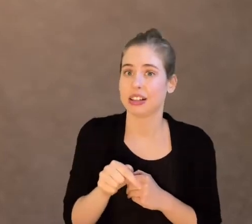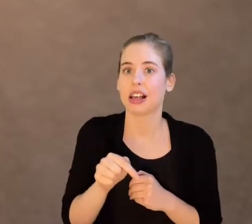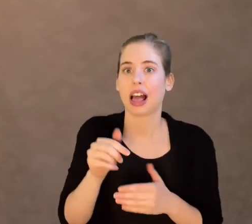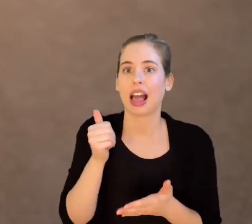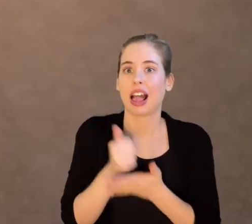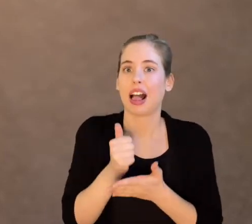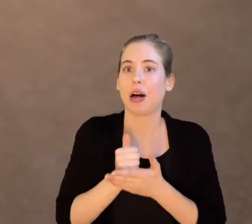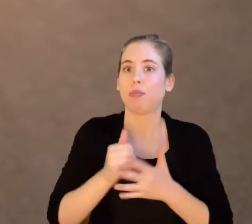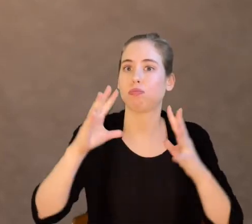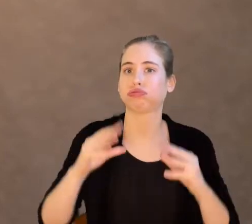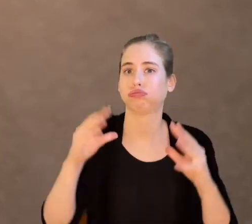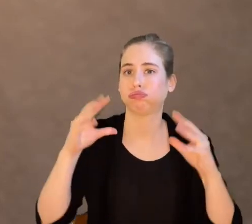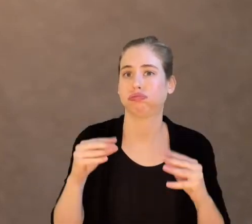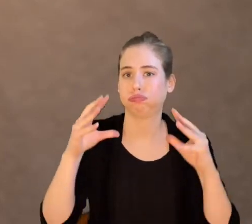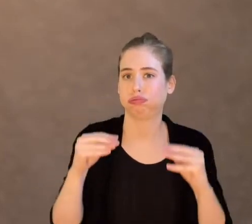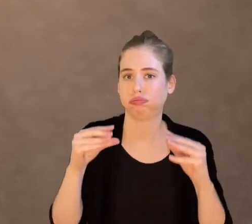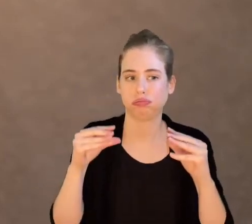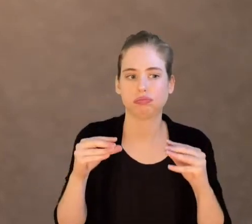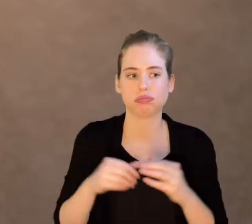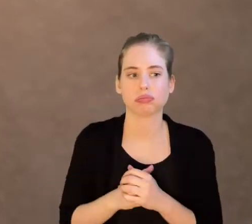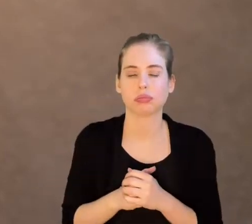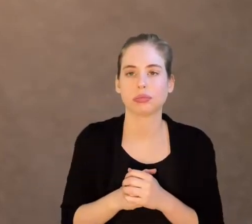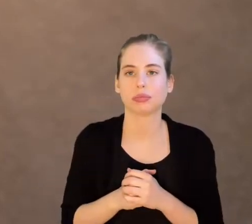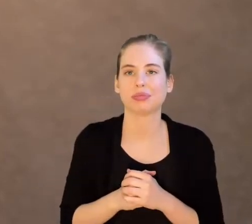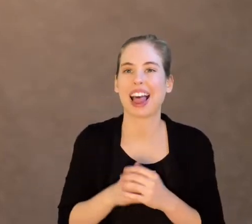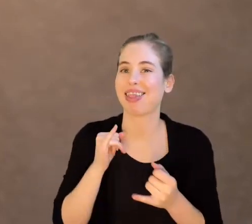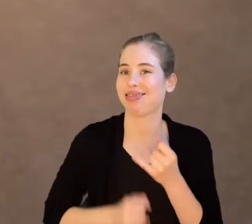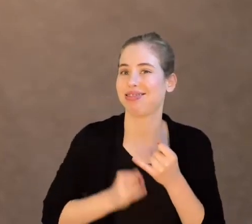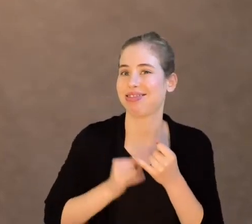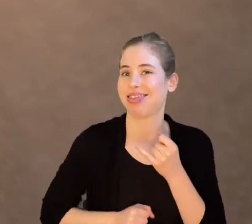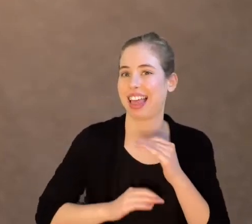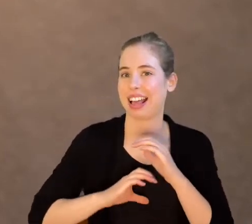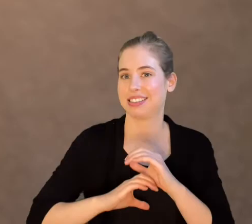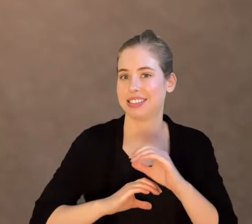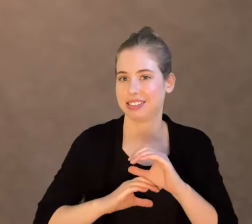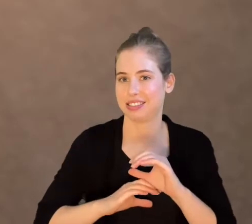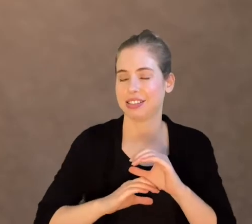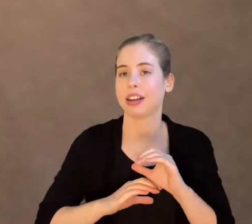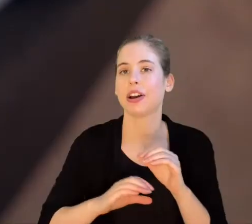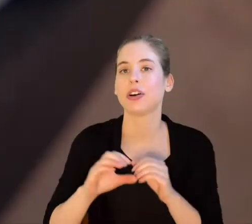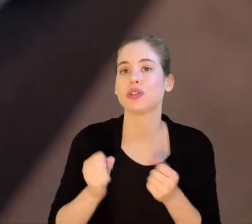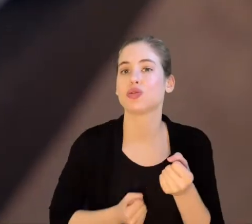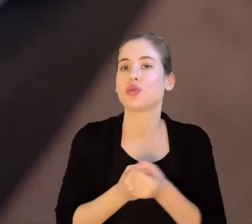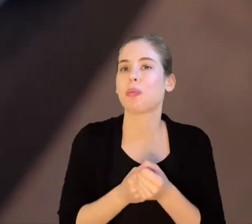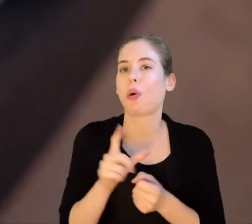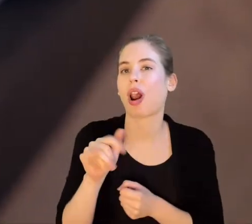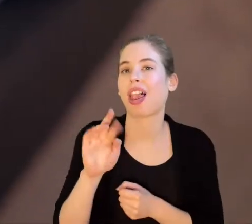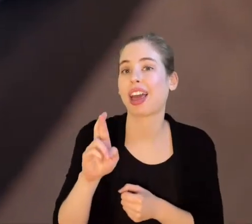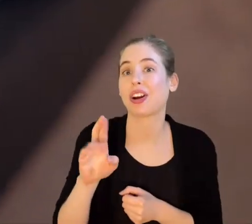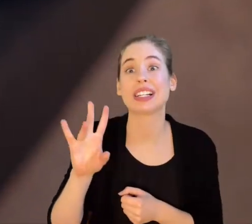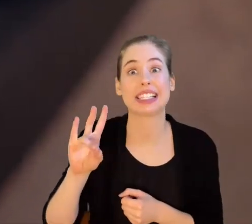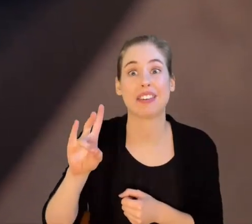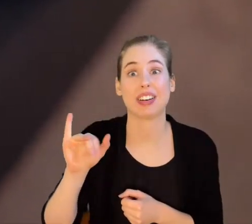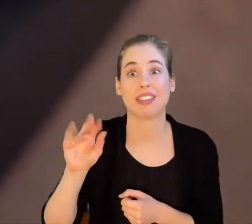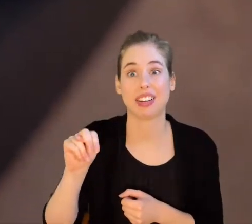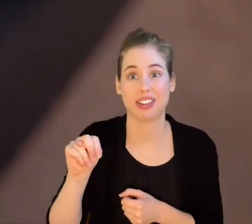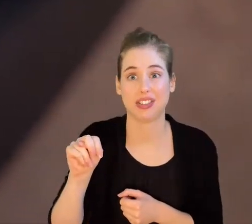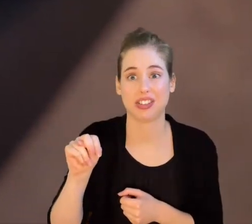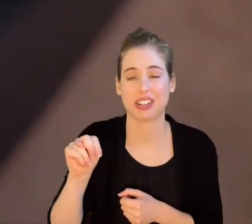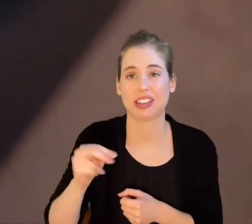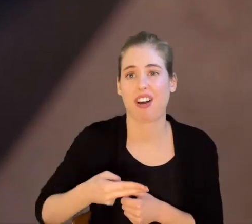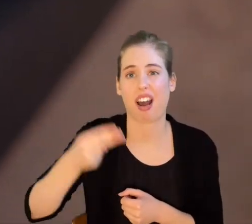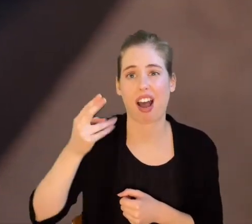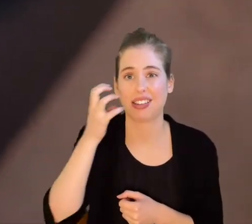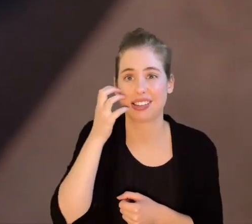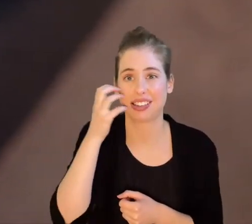finally, you have the support layer. This is seven inches of high-density foam, making up the base layer. The